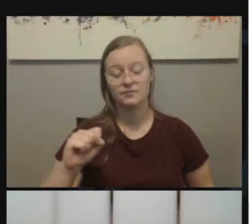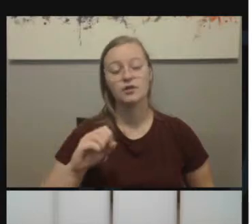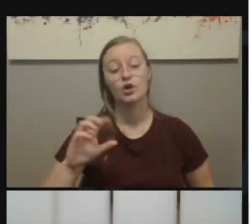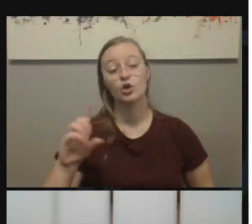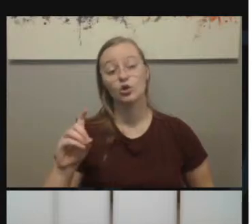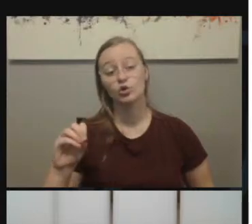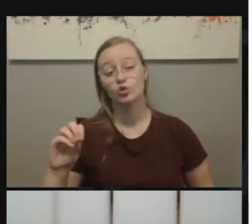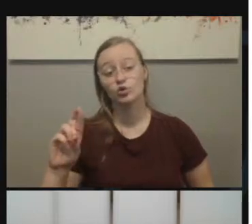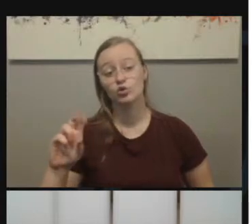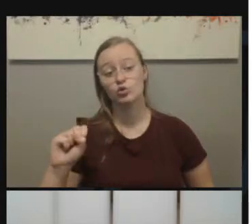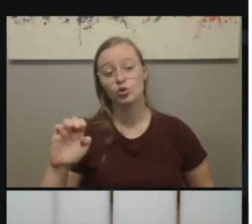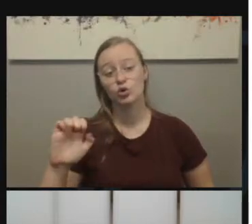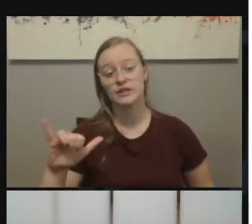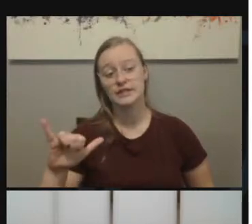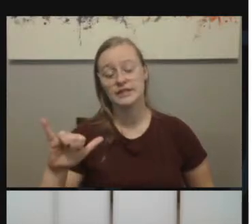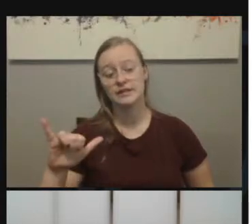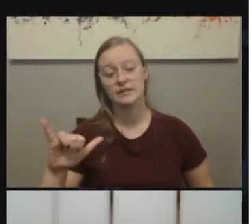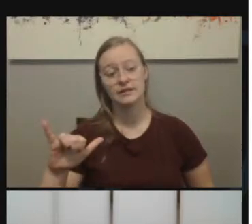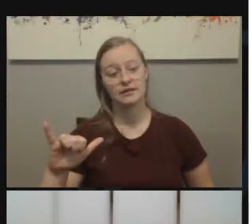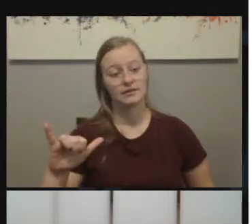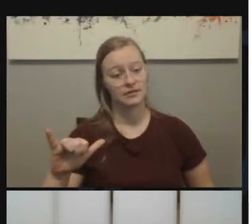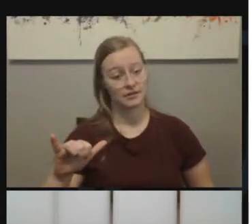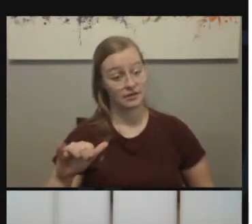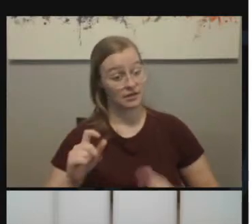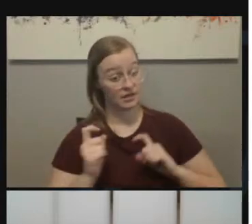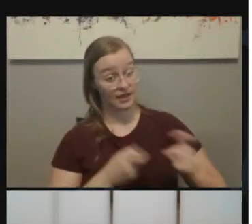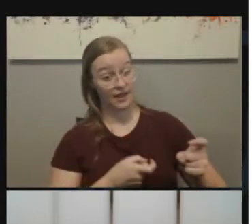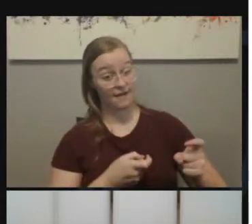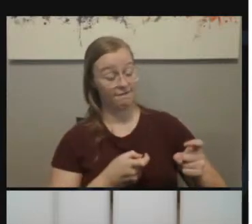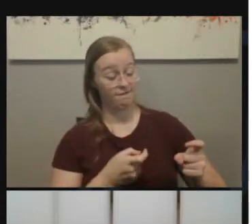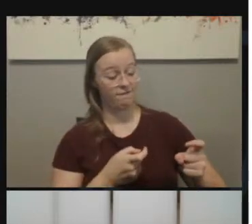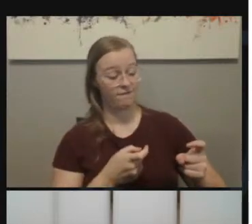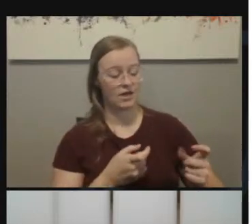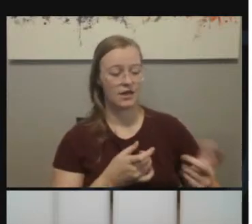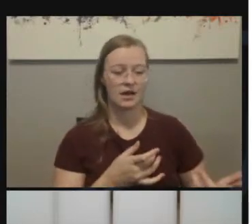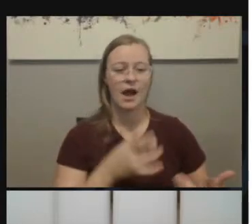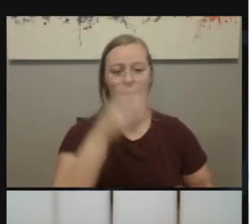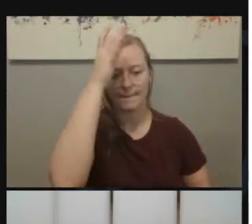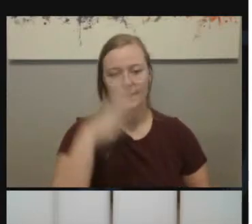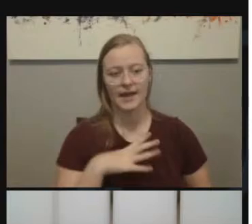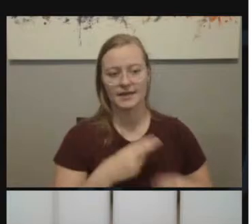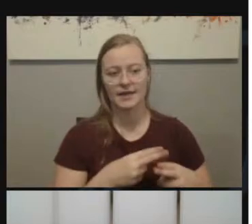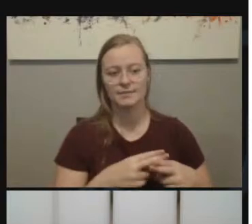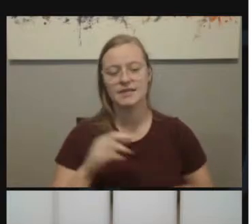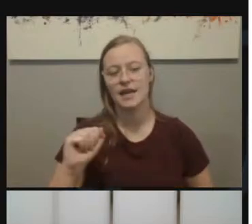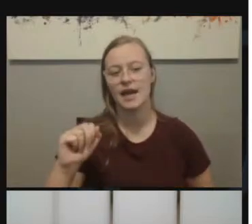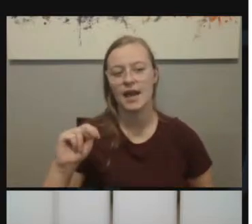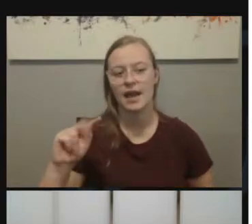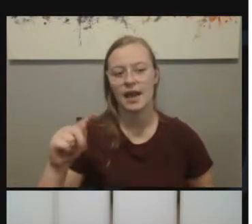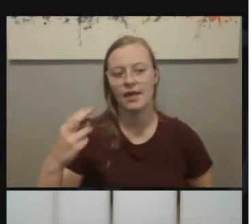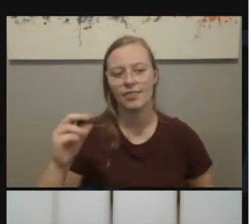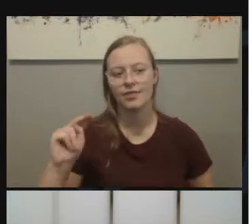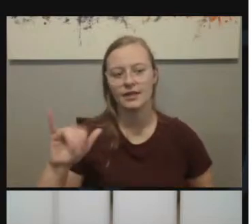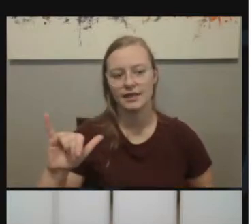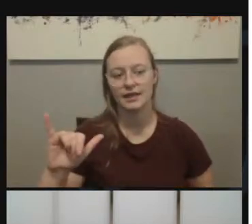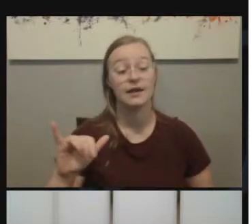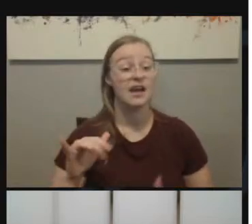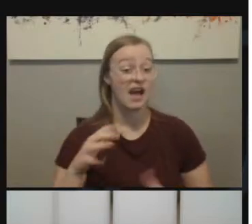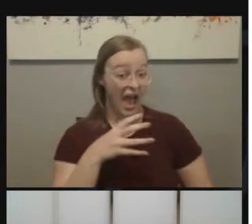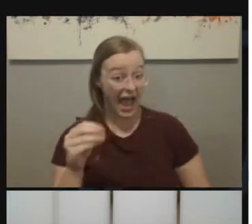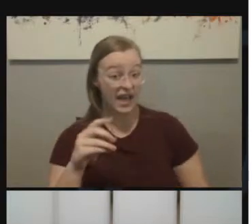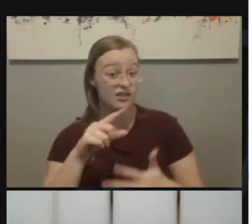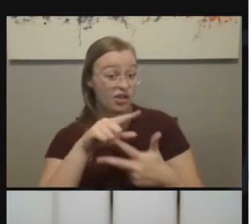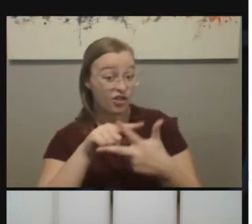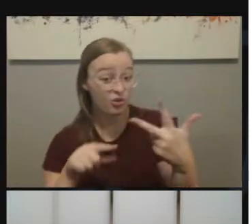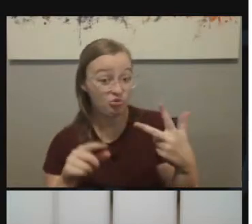Dorsey gave over not only a man named Anthony, but 3 other items. And